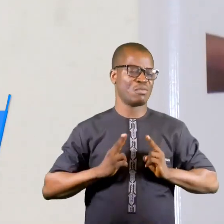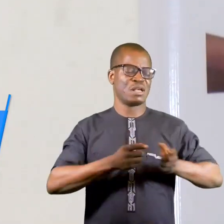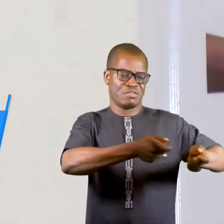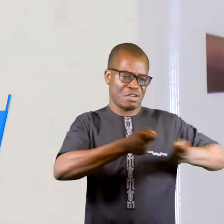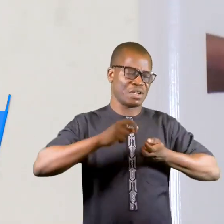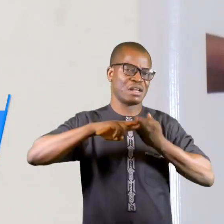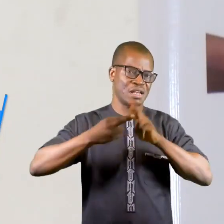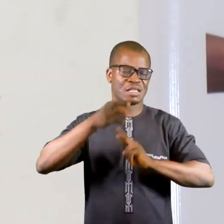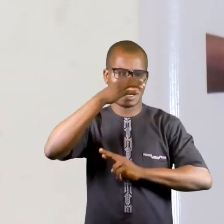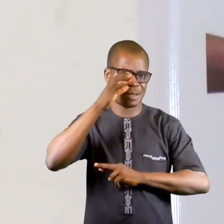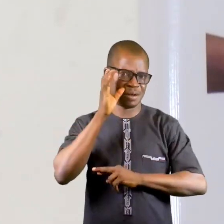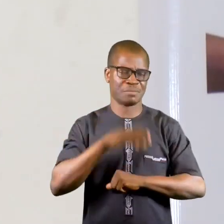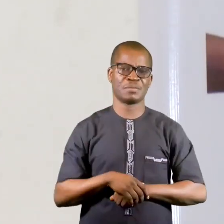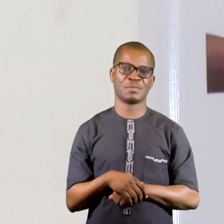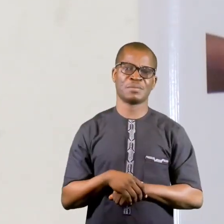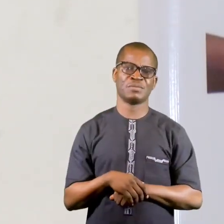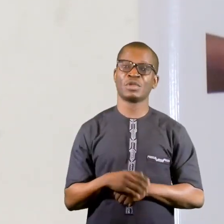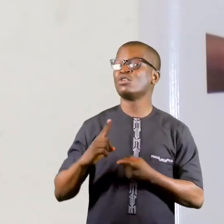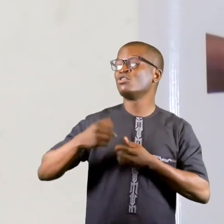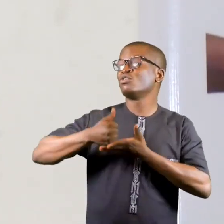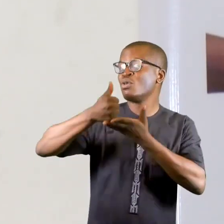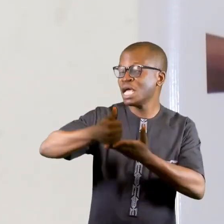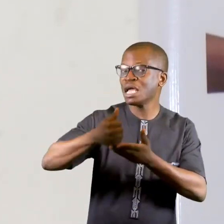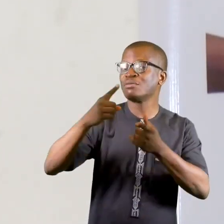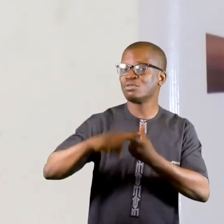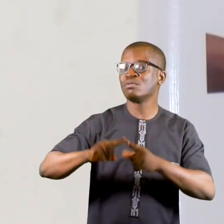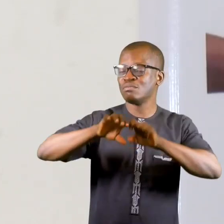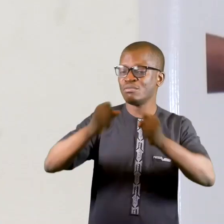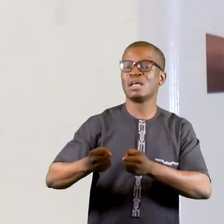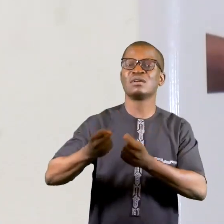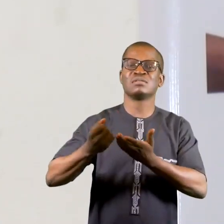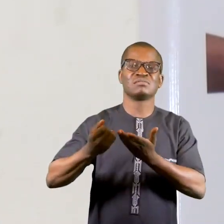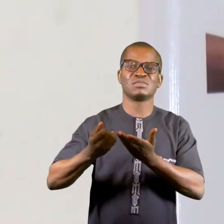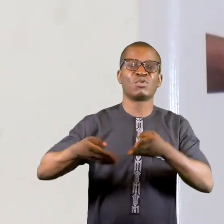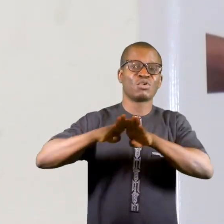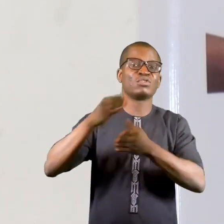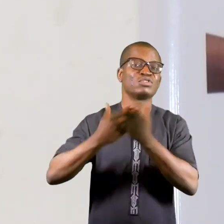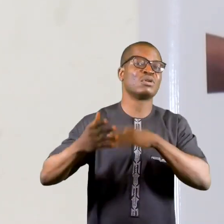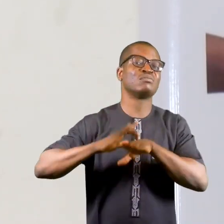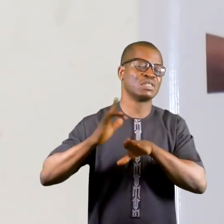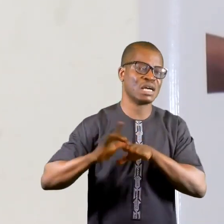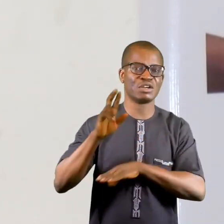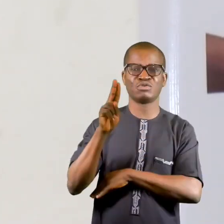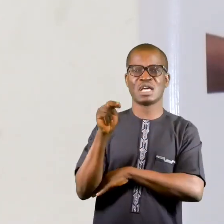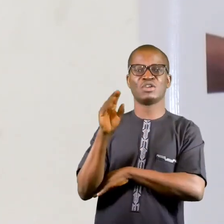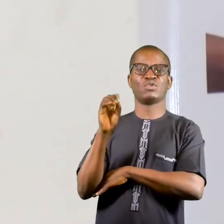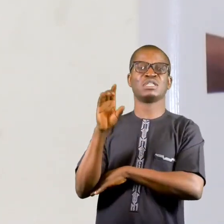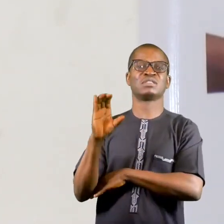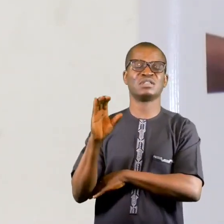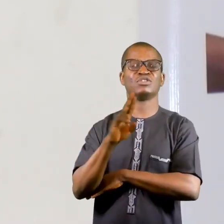and related crimes. To help bridge some of these gaps, UNODC is using